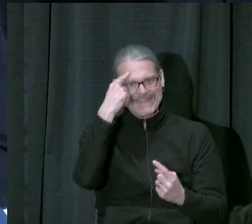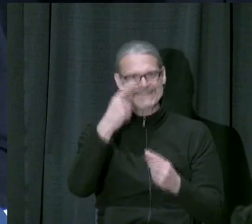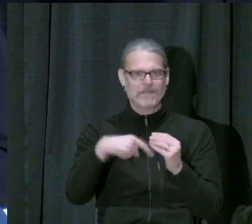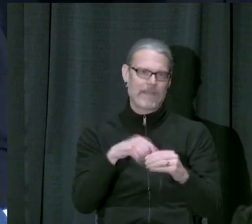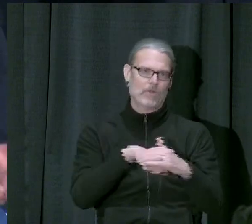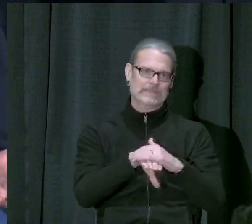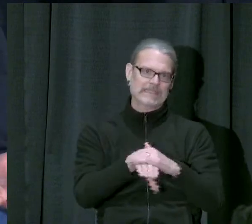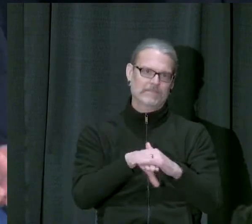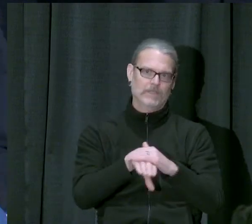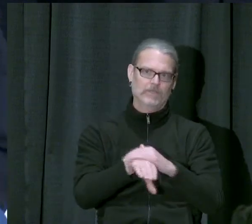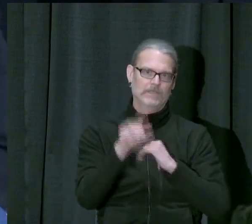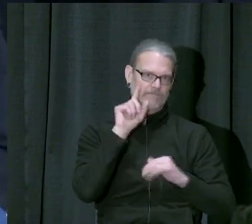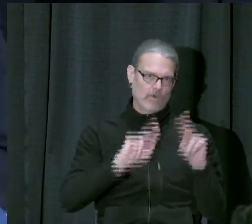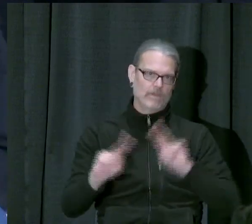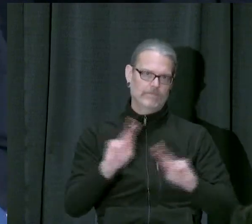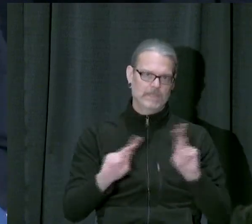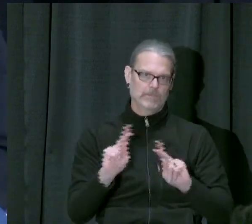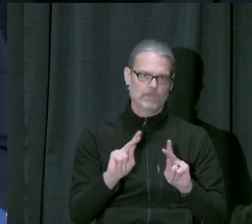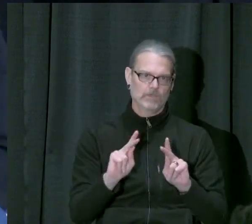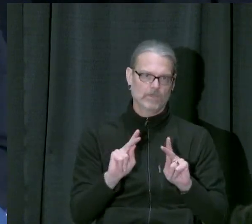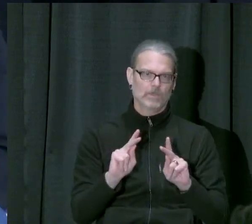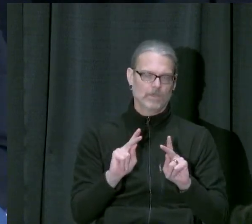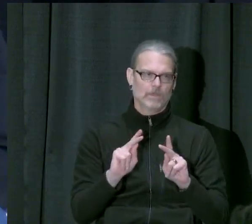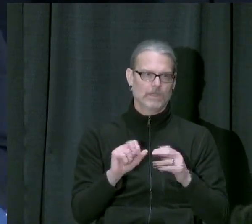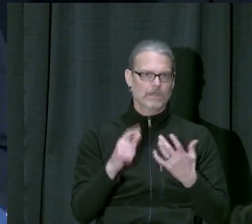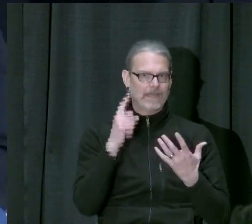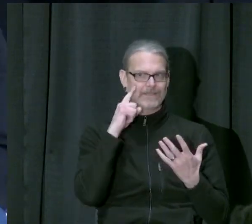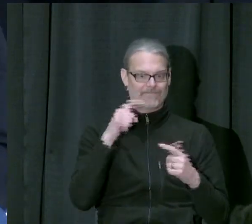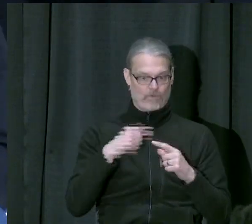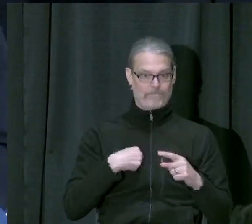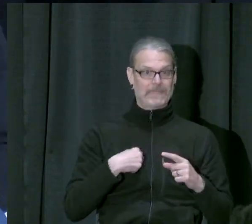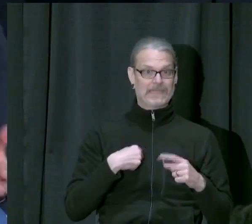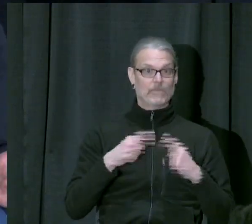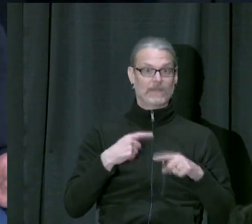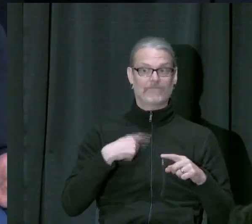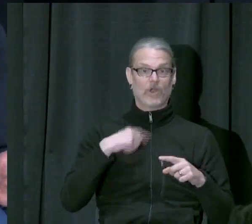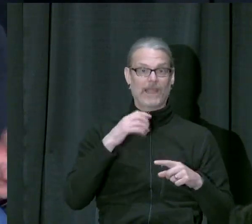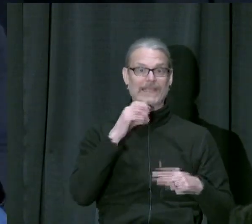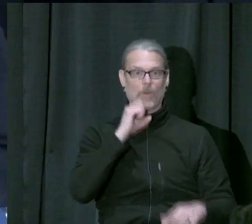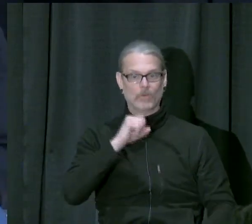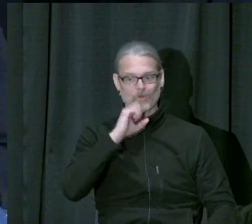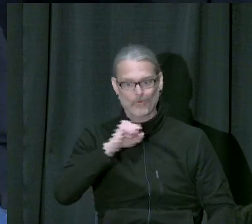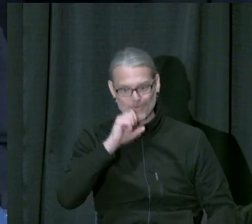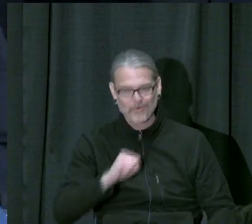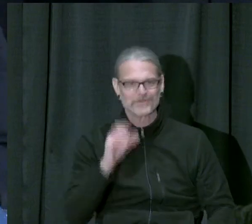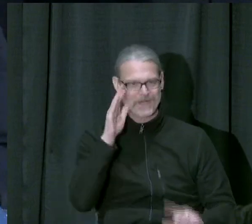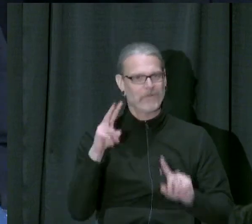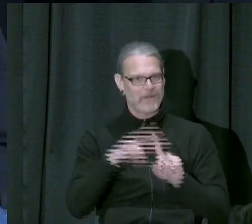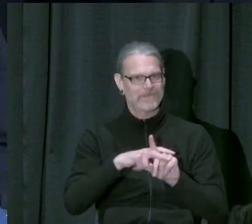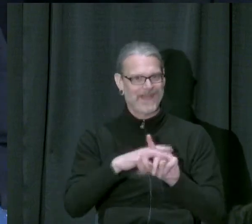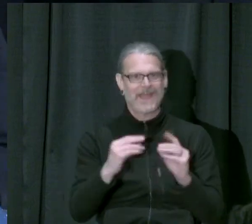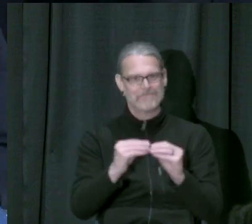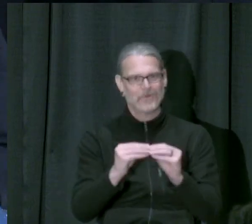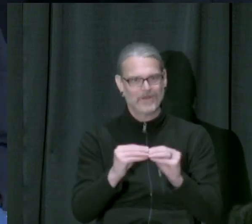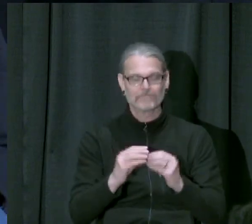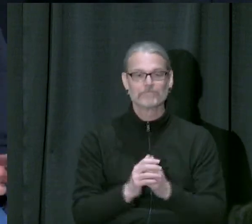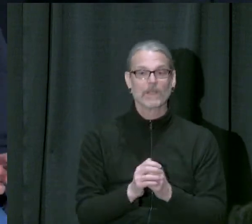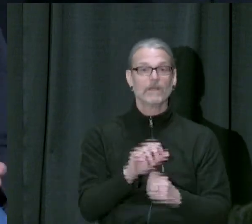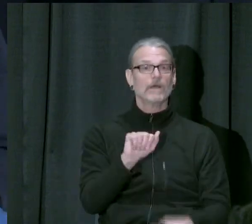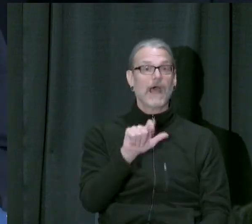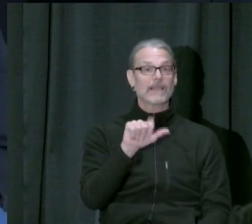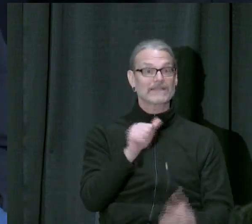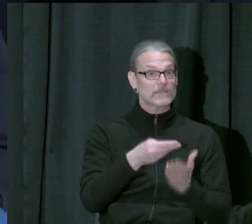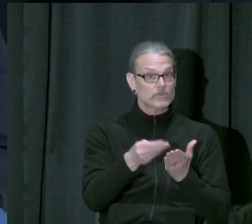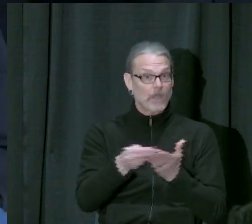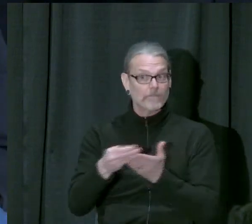and where accessibility is probably going to be more relevant for me as I age. What I do is, within Alexa Shopping, we take a specific